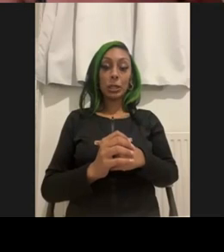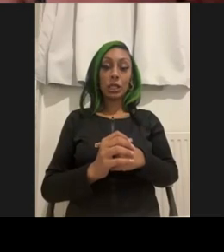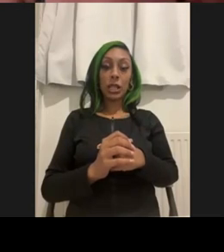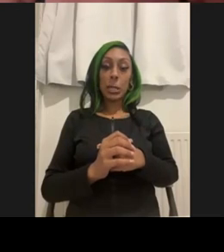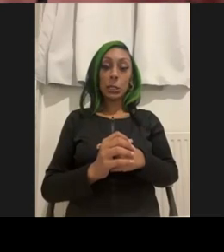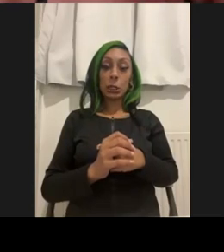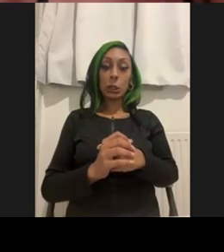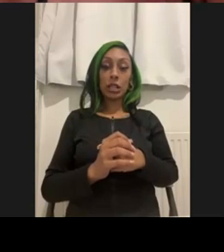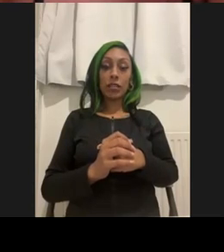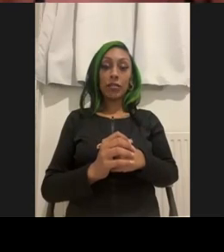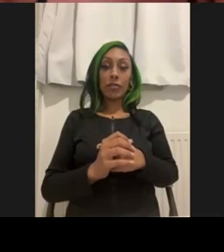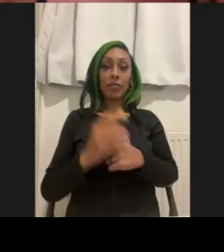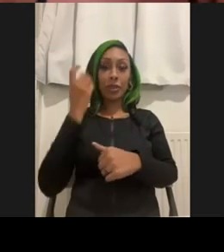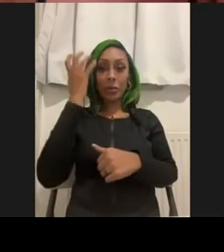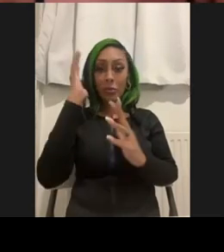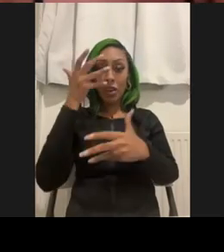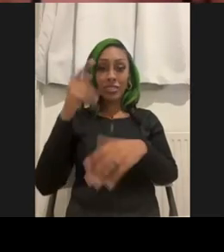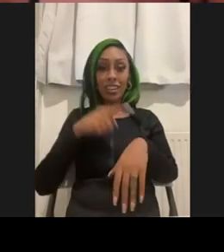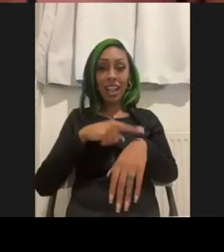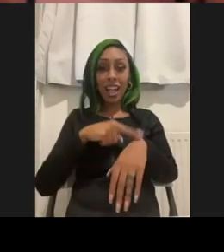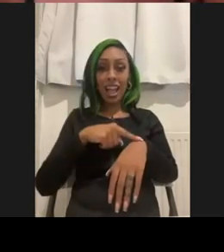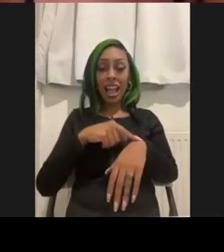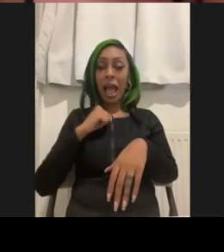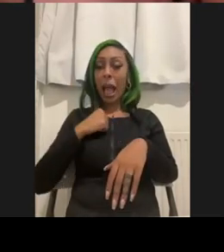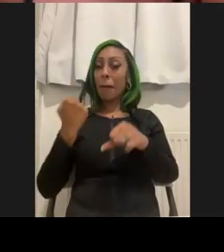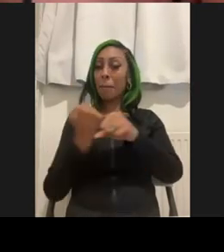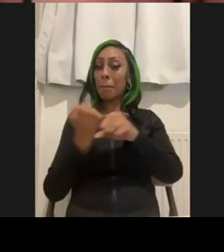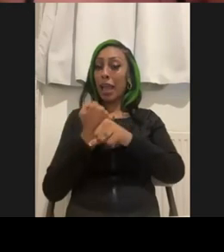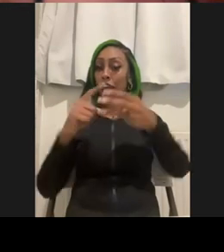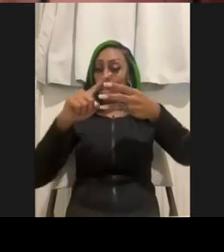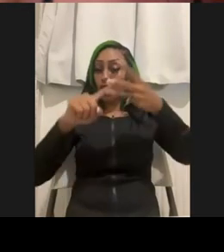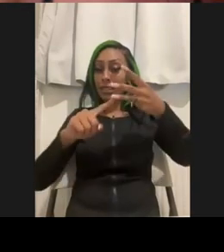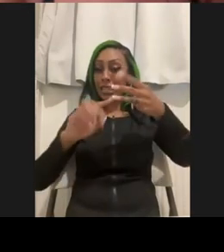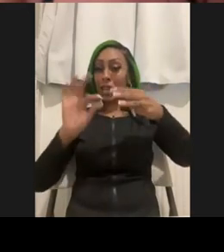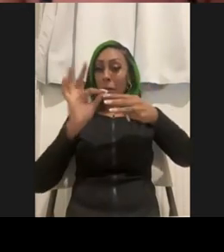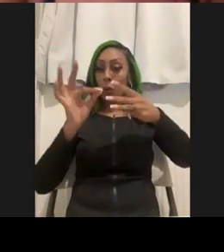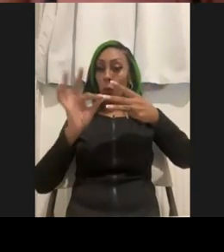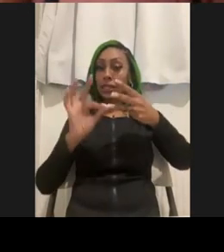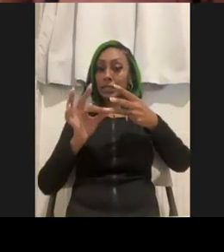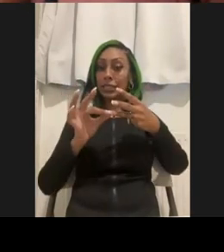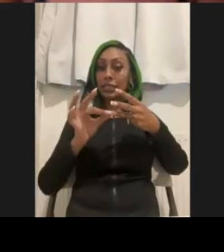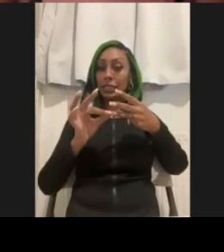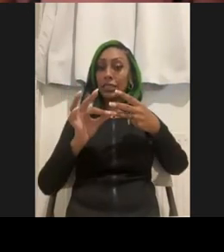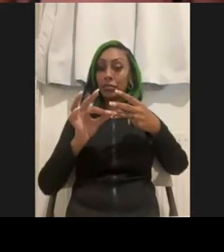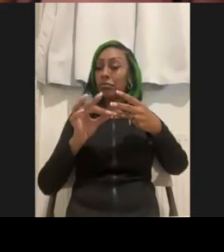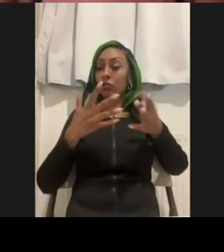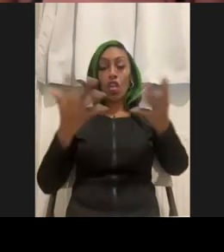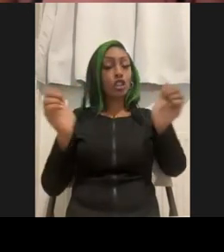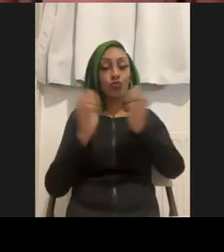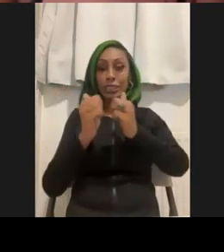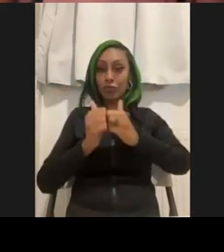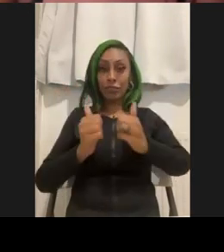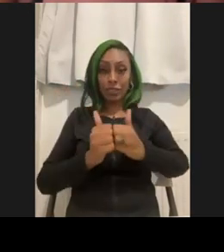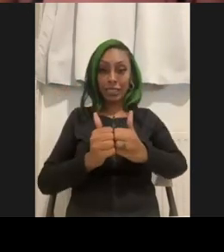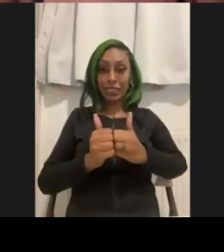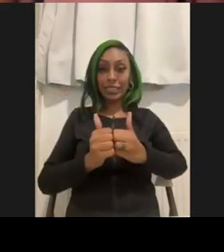I'm slightly conscious of time, and maybe I'm just going to make three points. I think there's been sort of much to agree with, and much